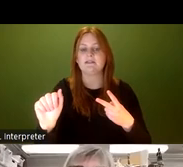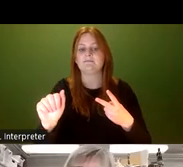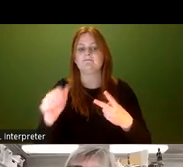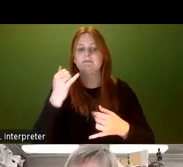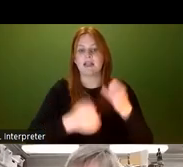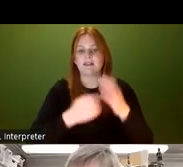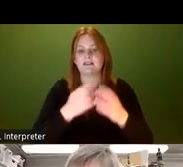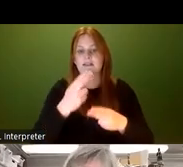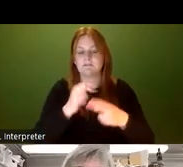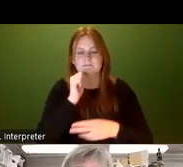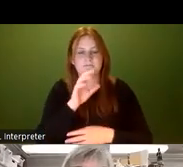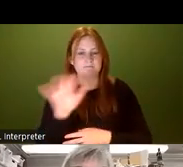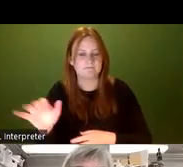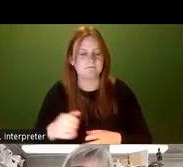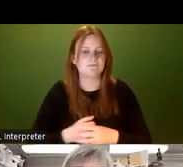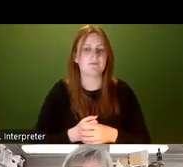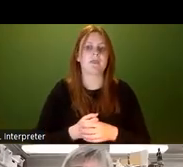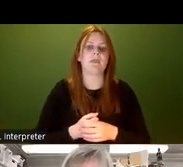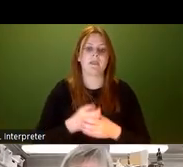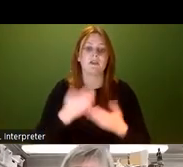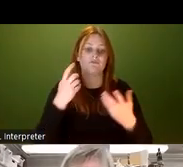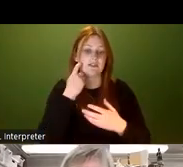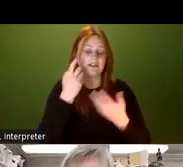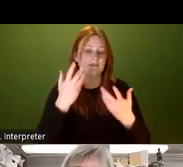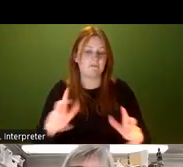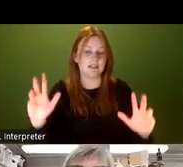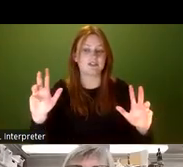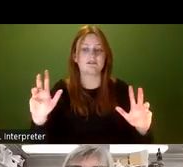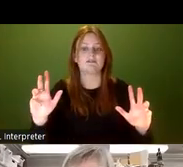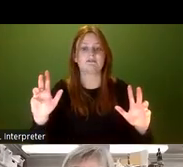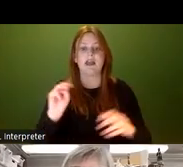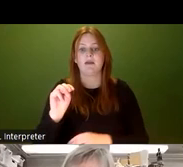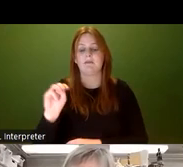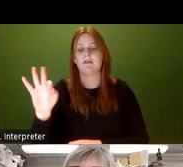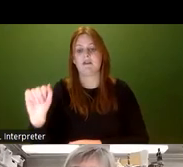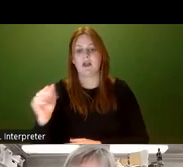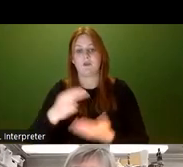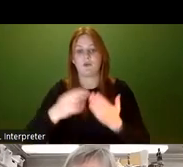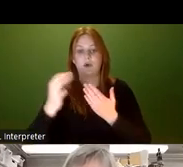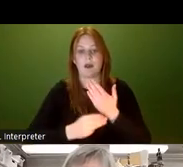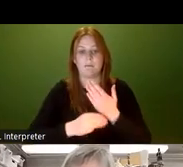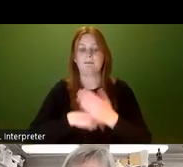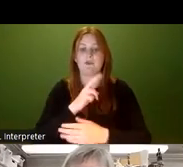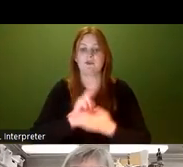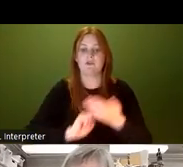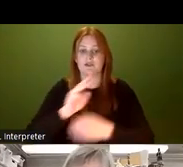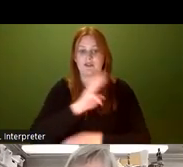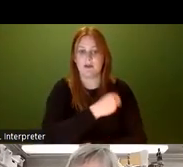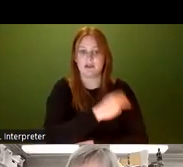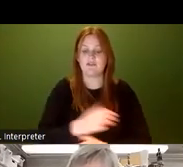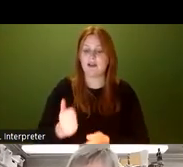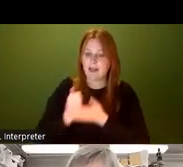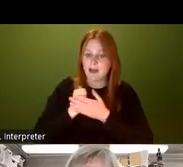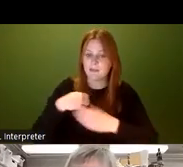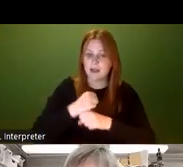has just finished her MFA program at the University of Manitoba, for helping me make hundreds